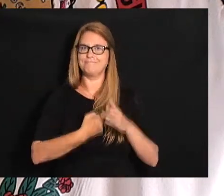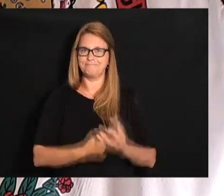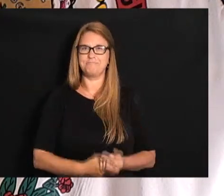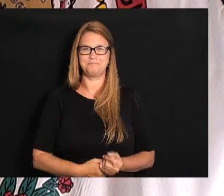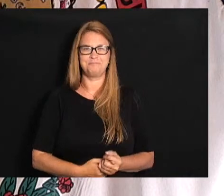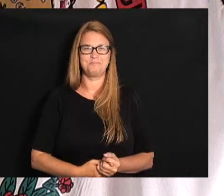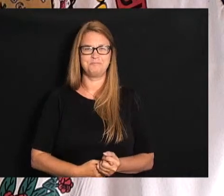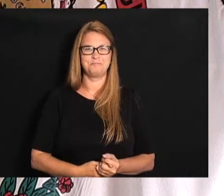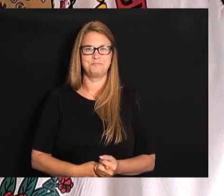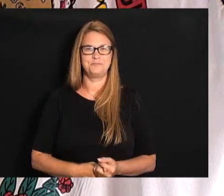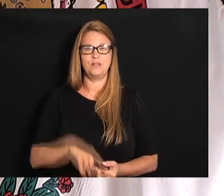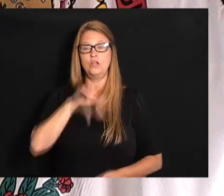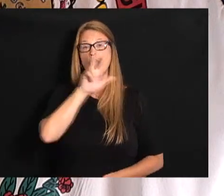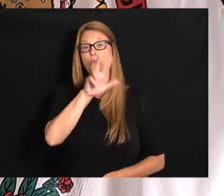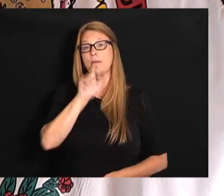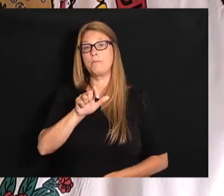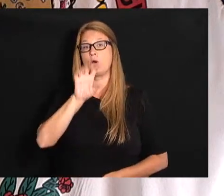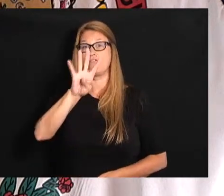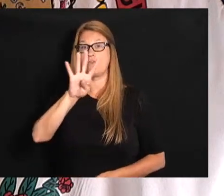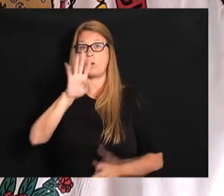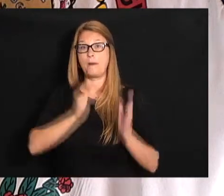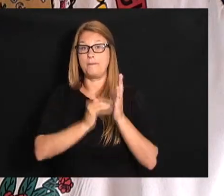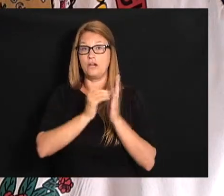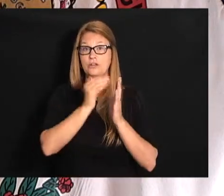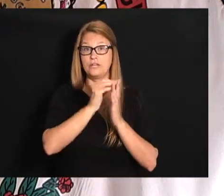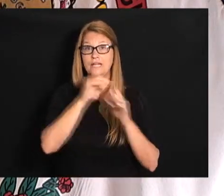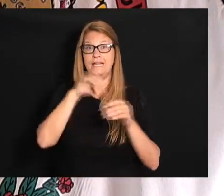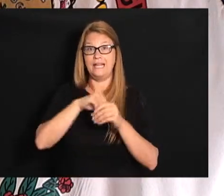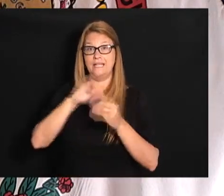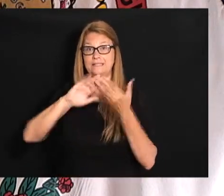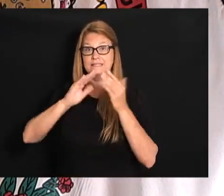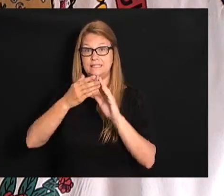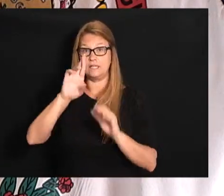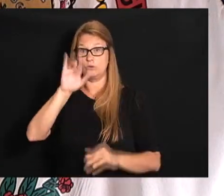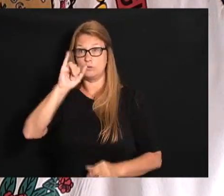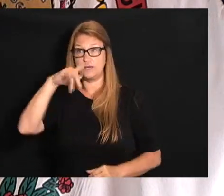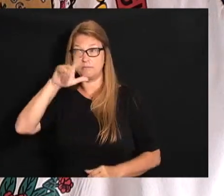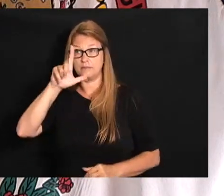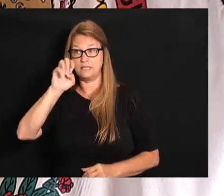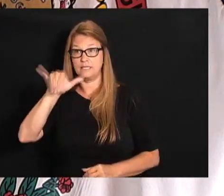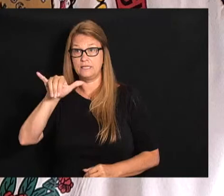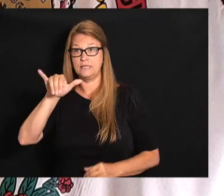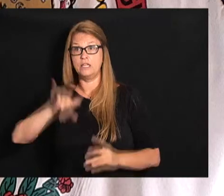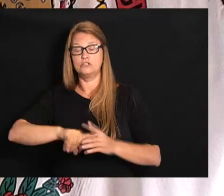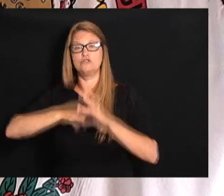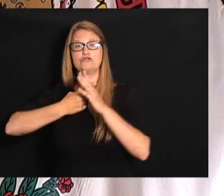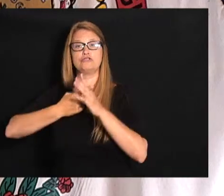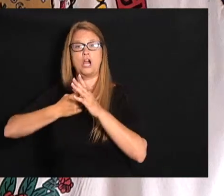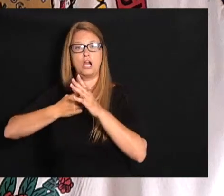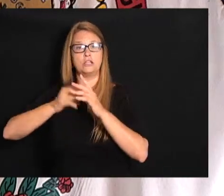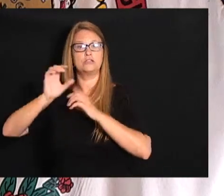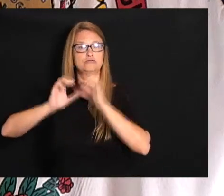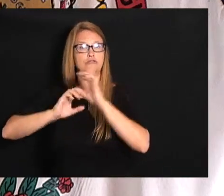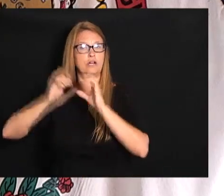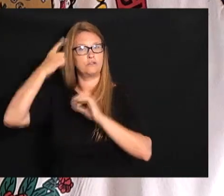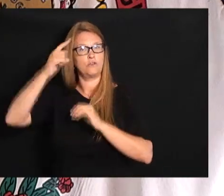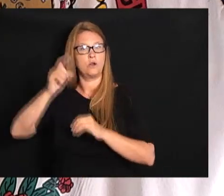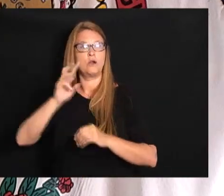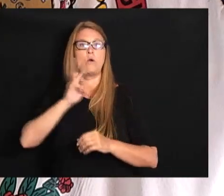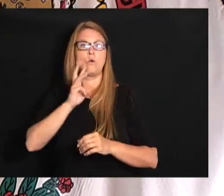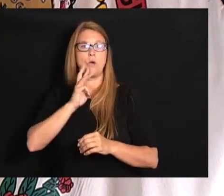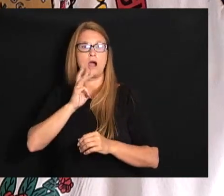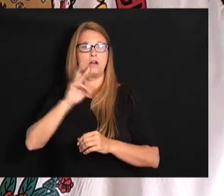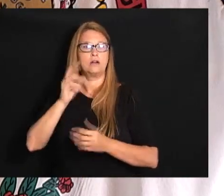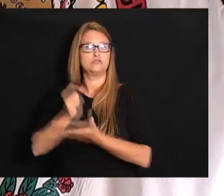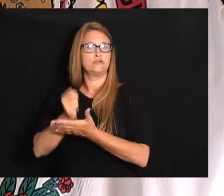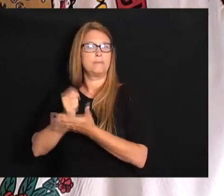a project of $3.4 million in the city of Ripley to start construction on a wastewater treatment plant that will serve